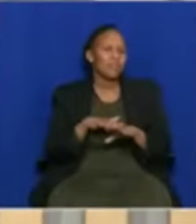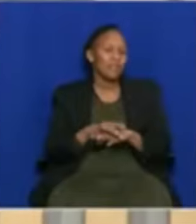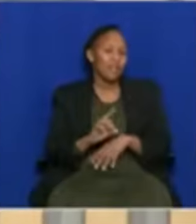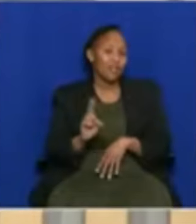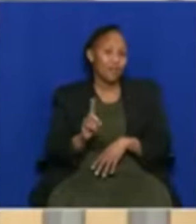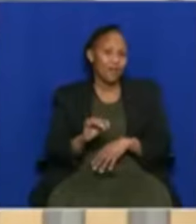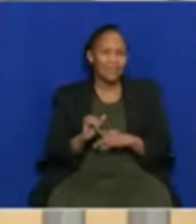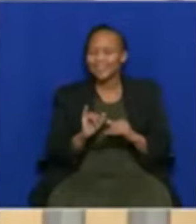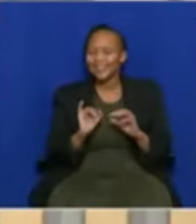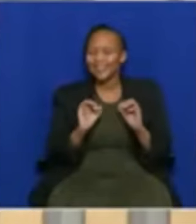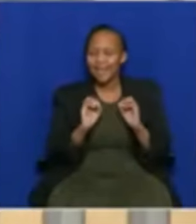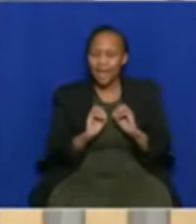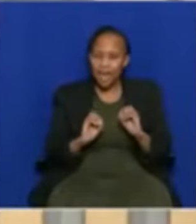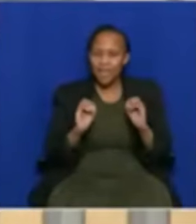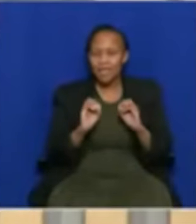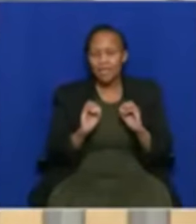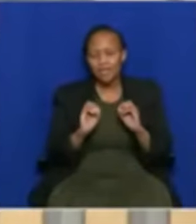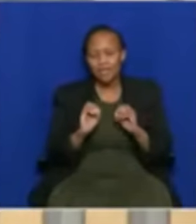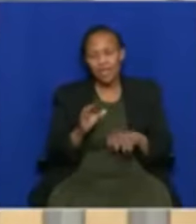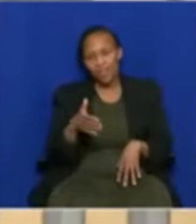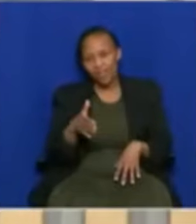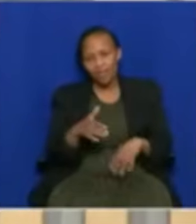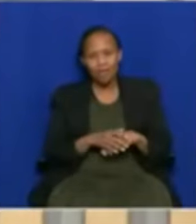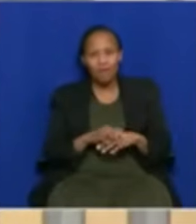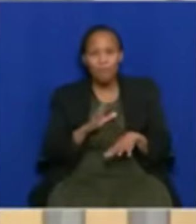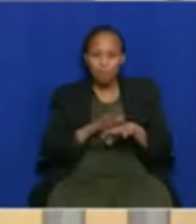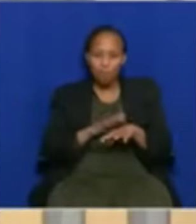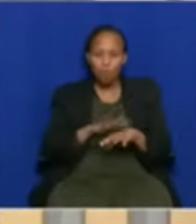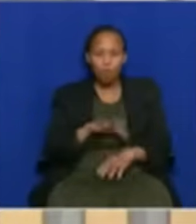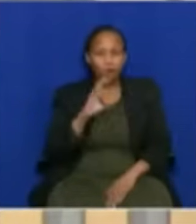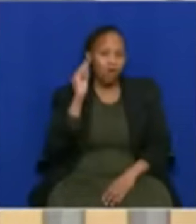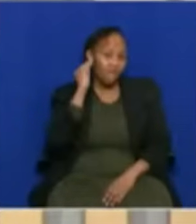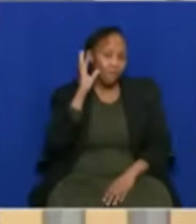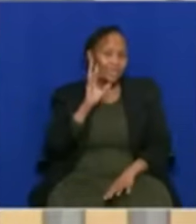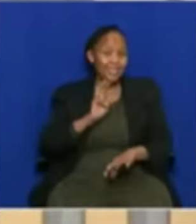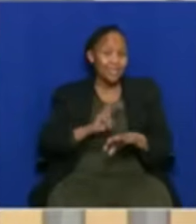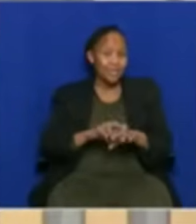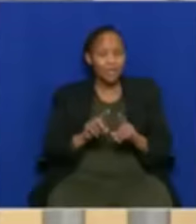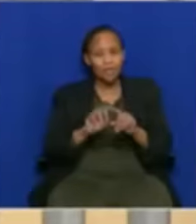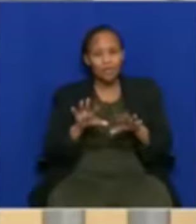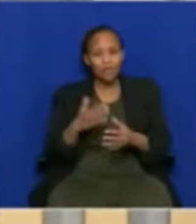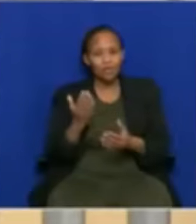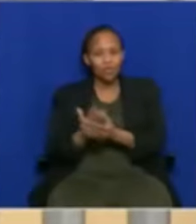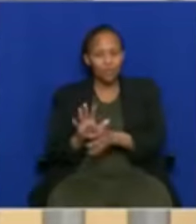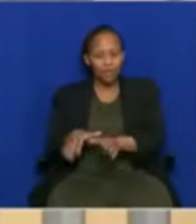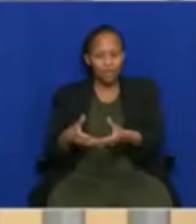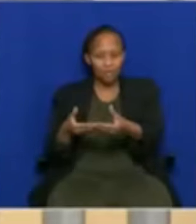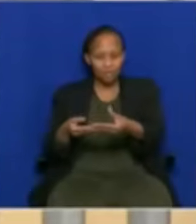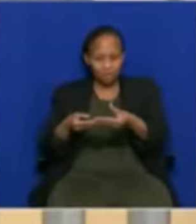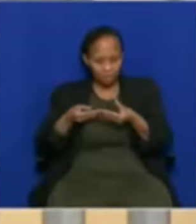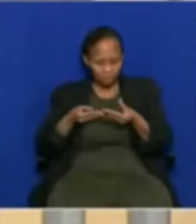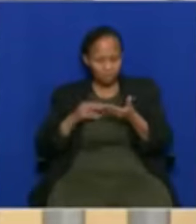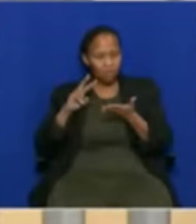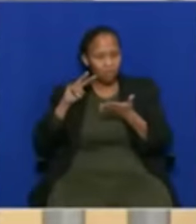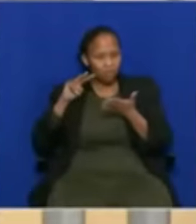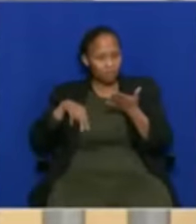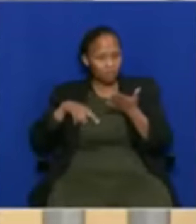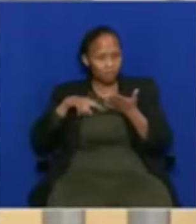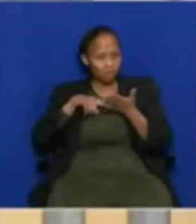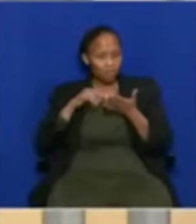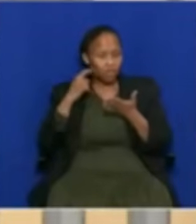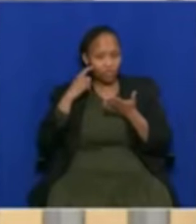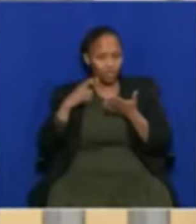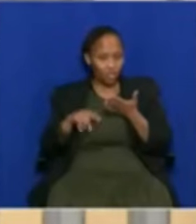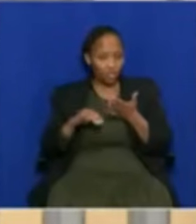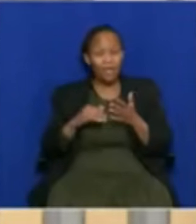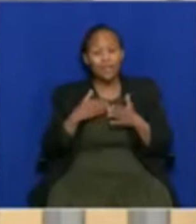needed more information. Yes. So when you look at the docket, you needed to take the docket and interview this person. What are you